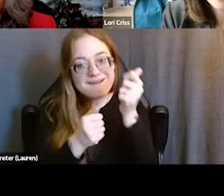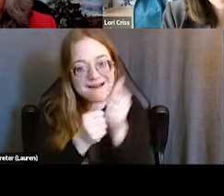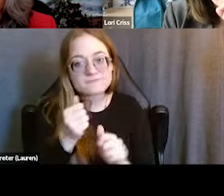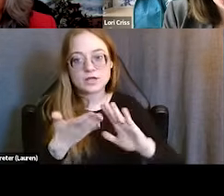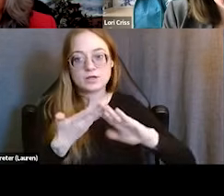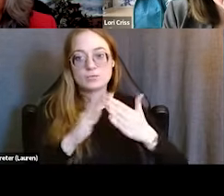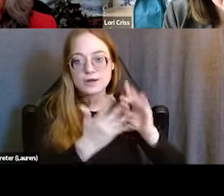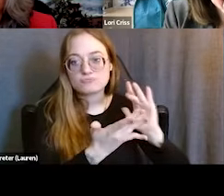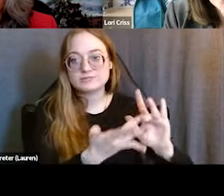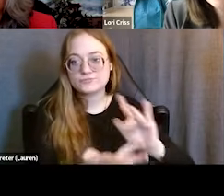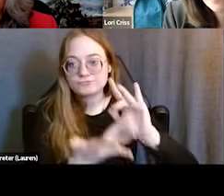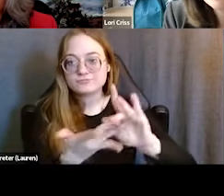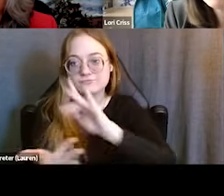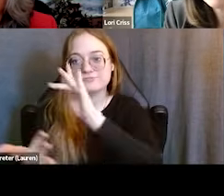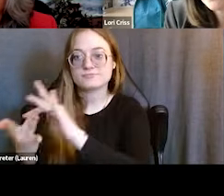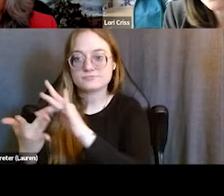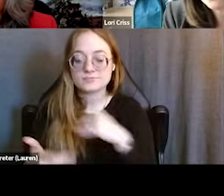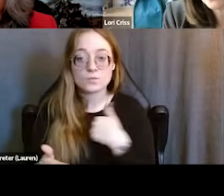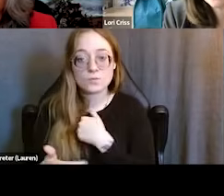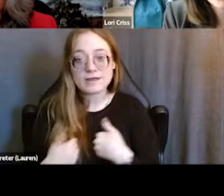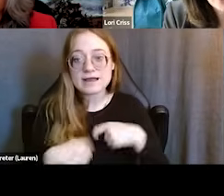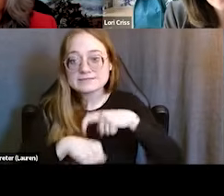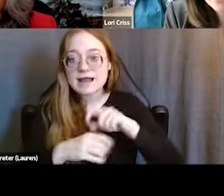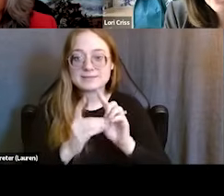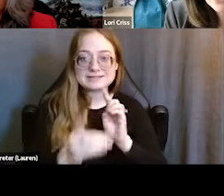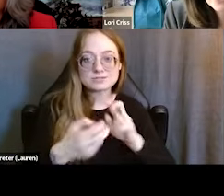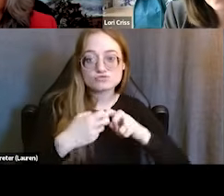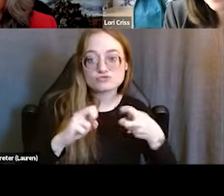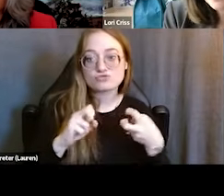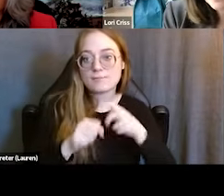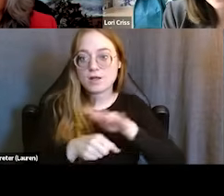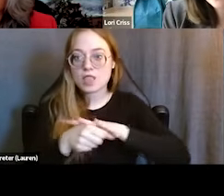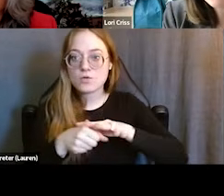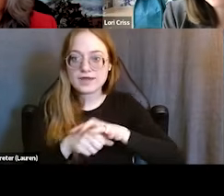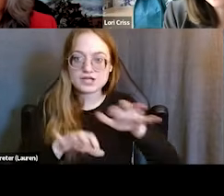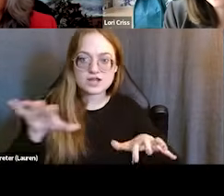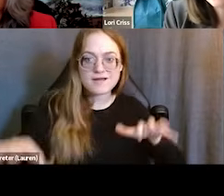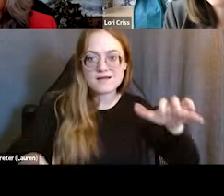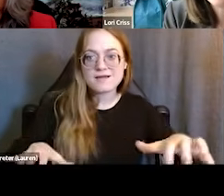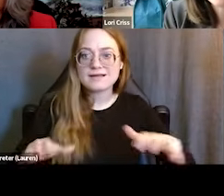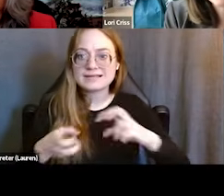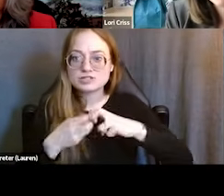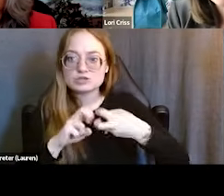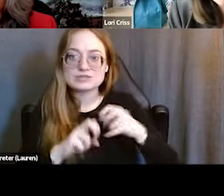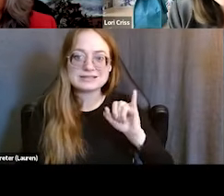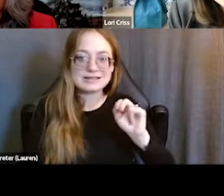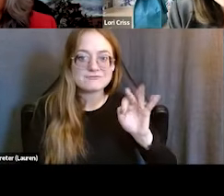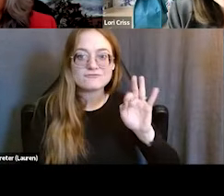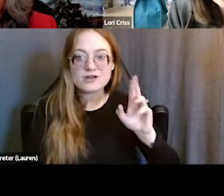being reached. We have time and distance issues, geography issues, infrastructure issues in terms